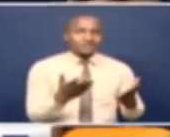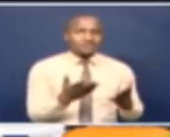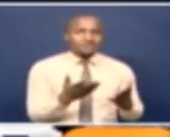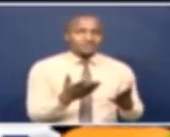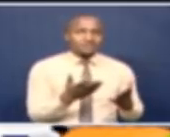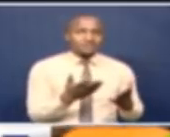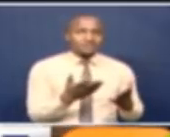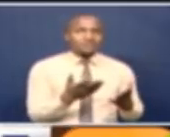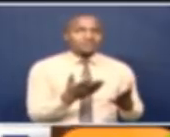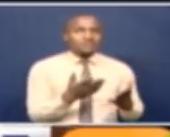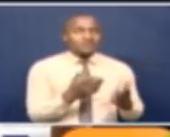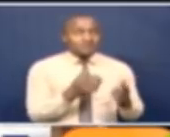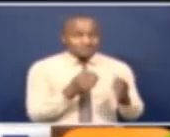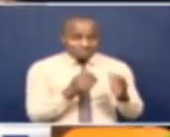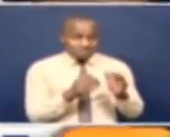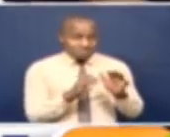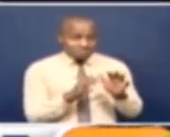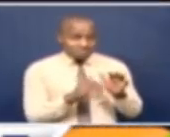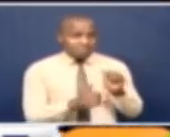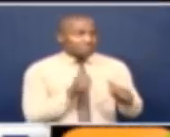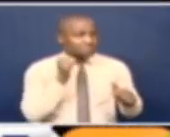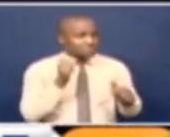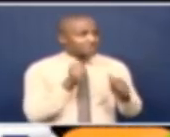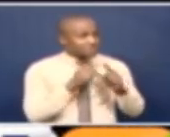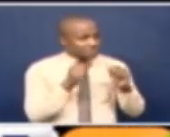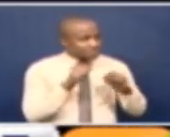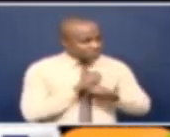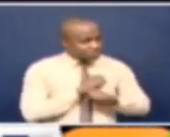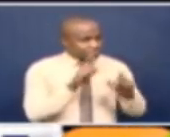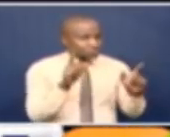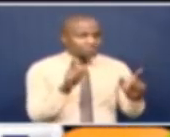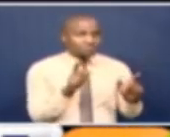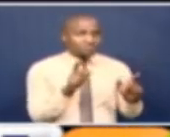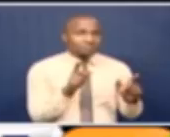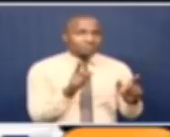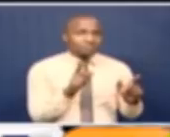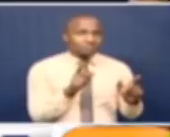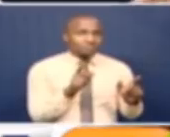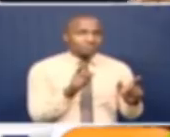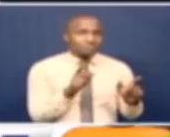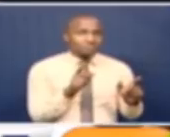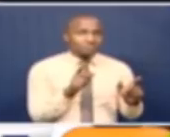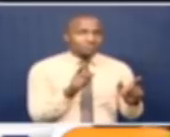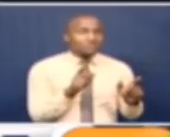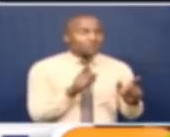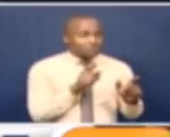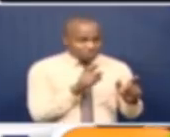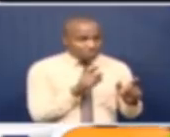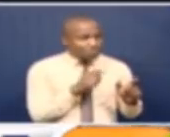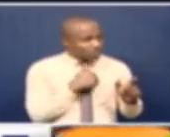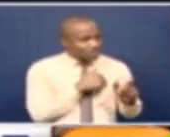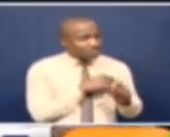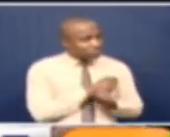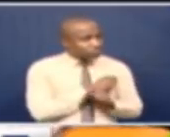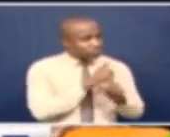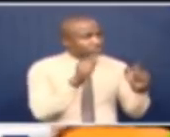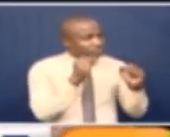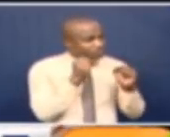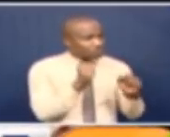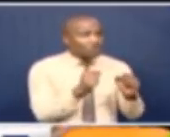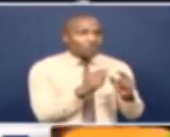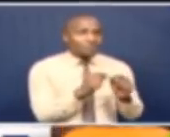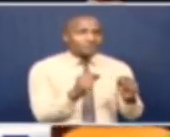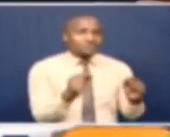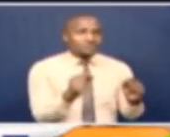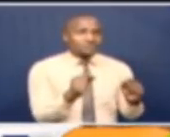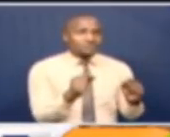And a boycott is supposed to send a strong message. Are you sending that? Okay. We are sending a very strong message. To and Brookside, we want to Safari, be able, Bidco.